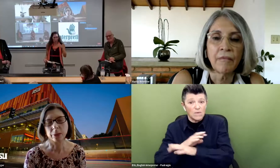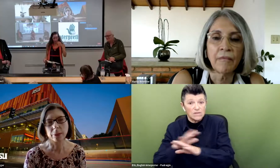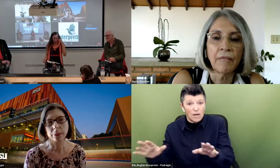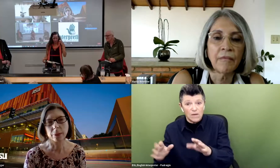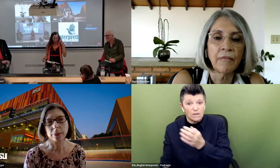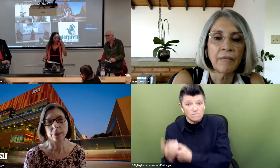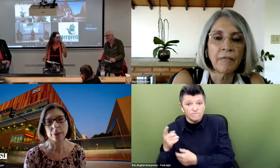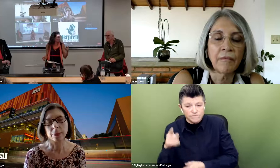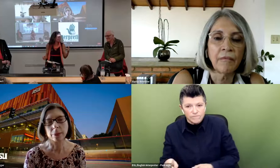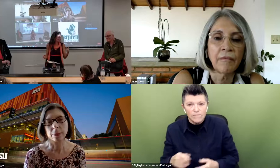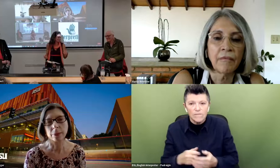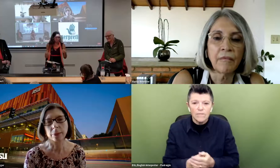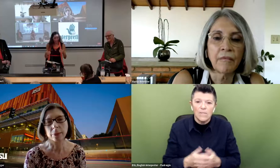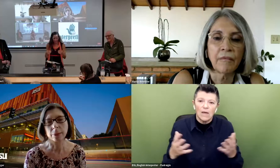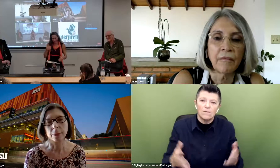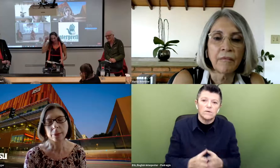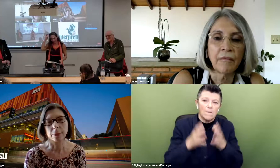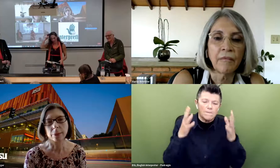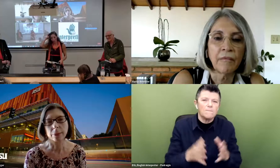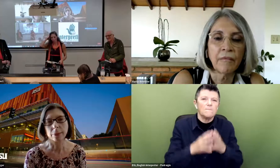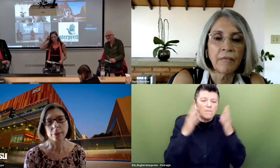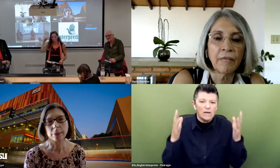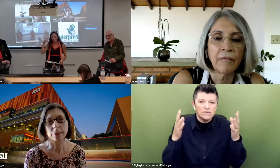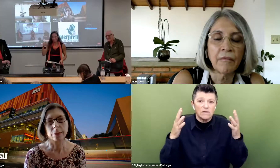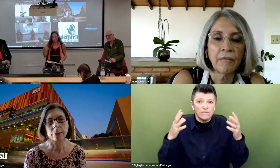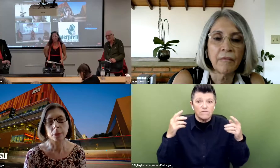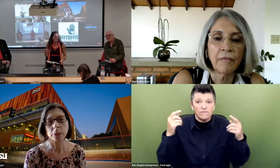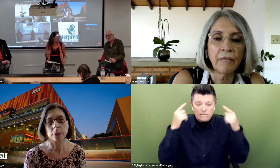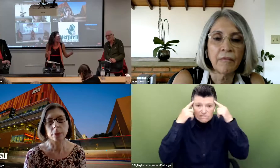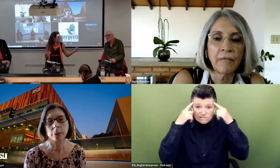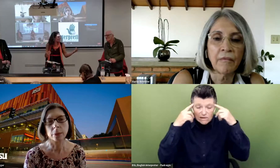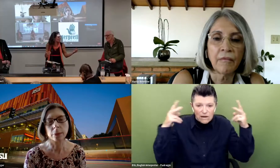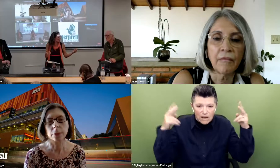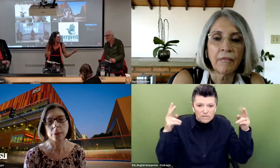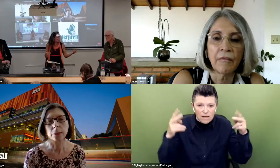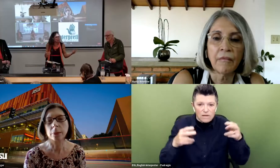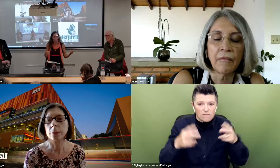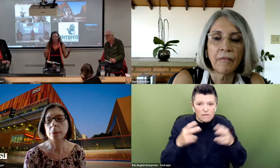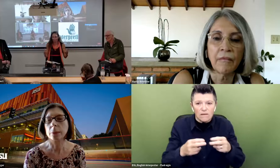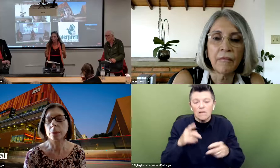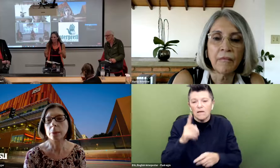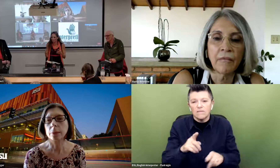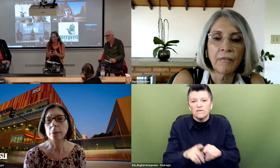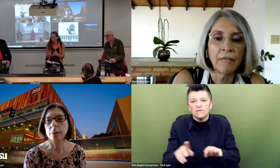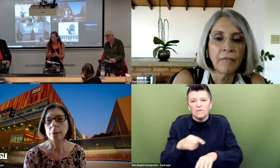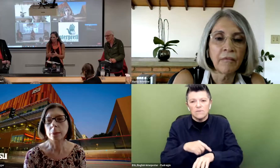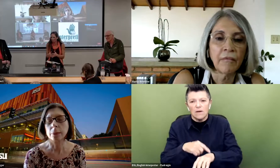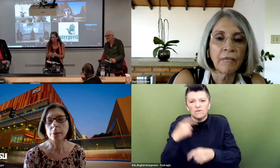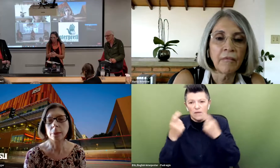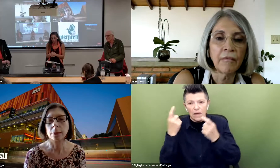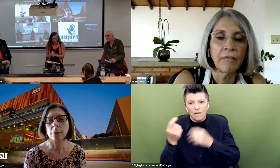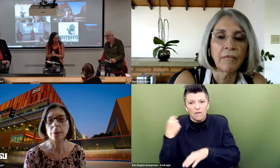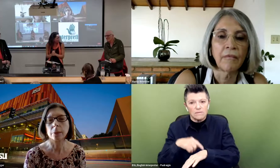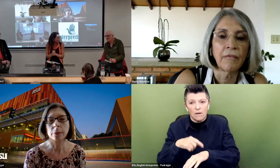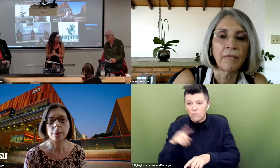So there was a massive headache for me to cut. But also at the same time thinking at that point, it's like, oh my gosh, what is going to